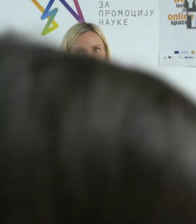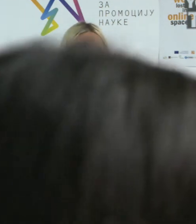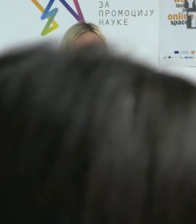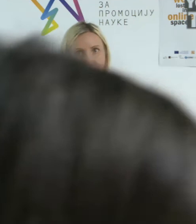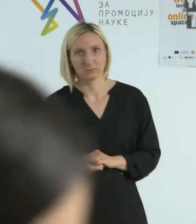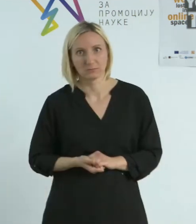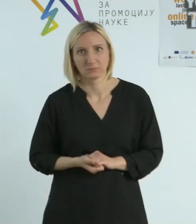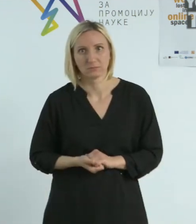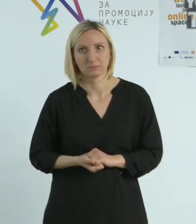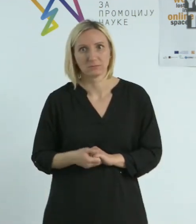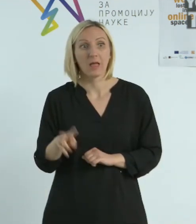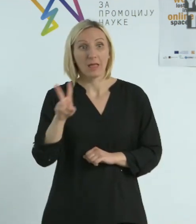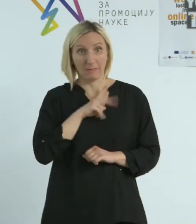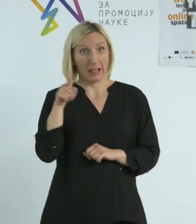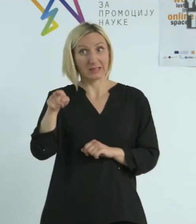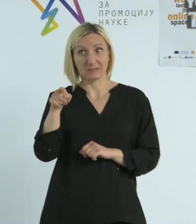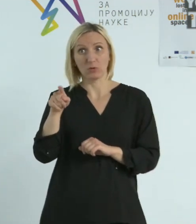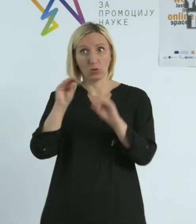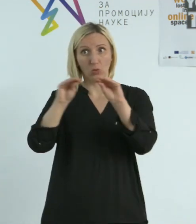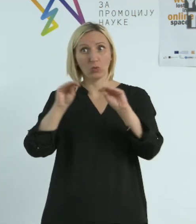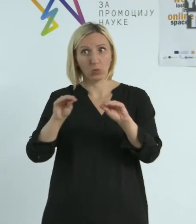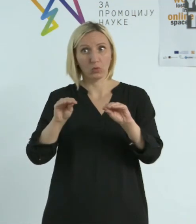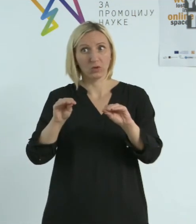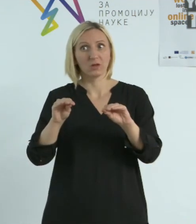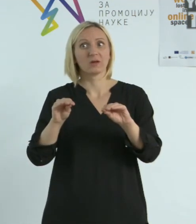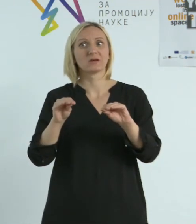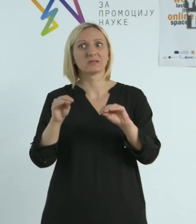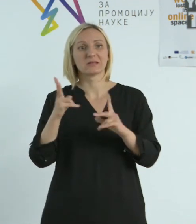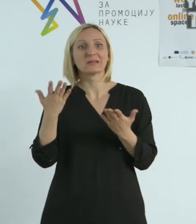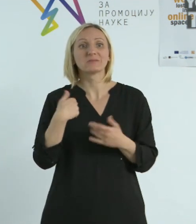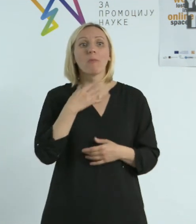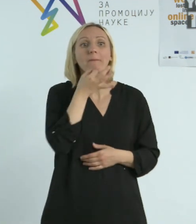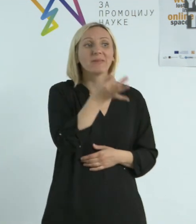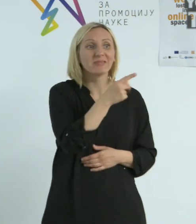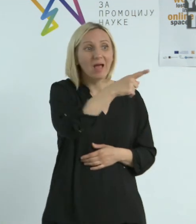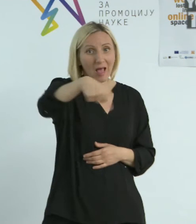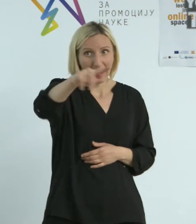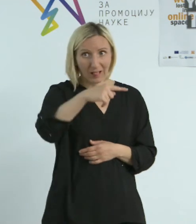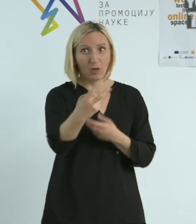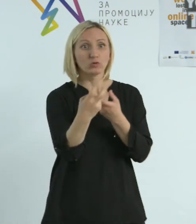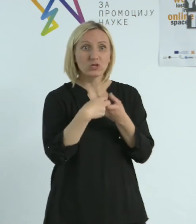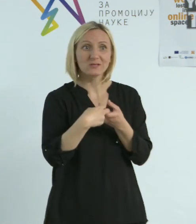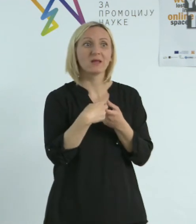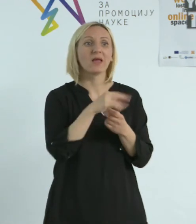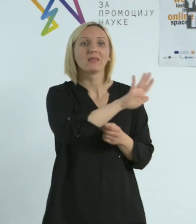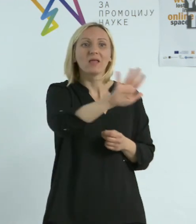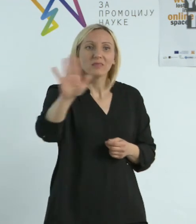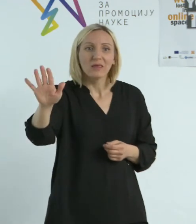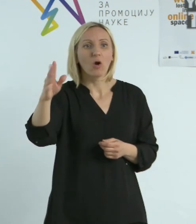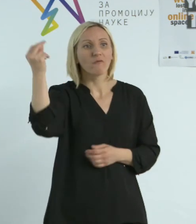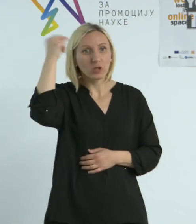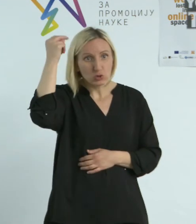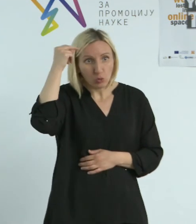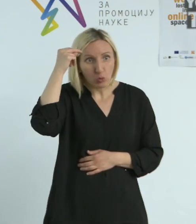We had this in the course, we had a feedback part where we asked participants to bring out their experiences